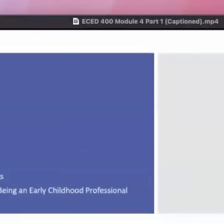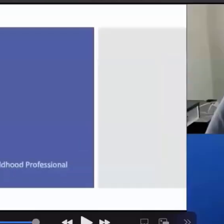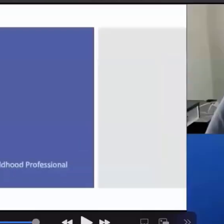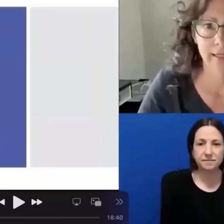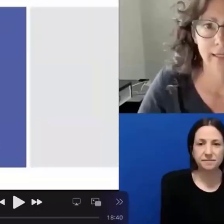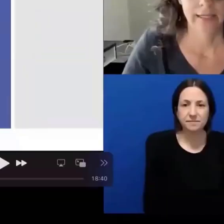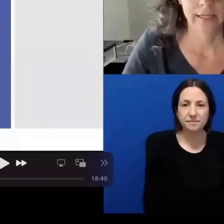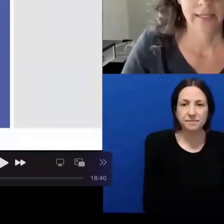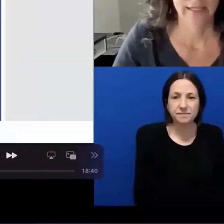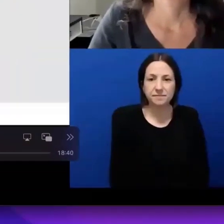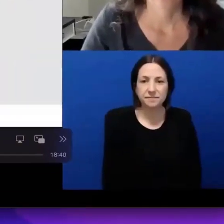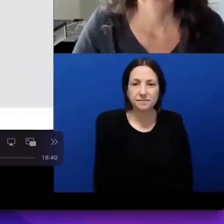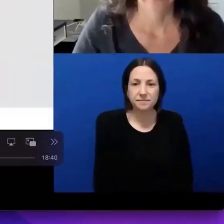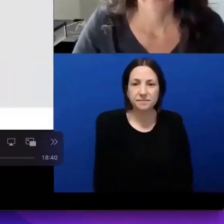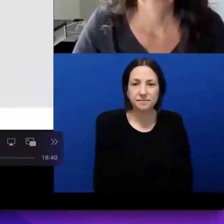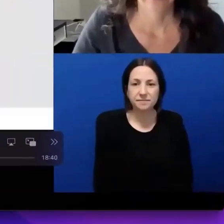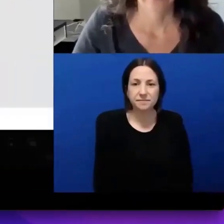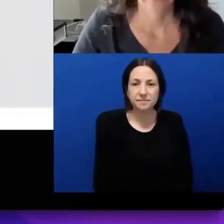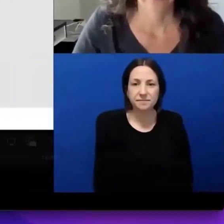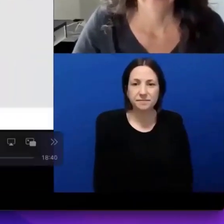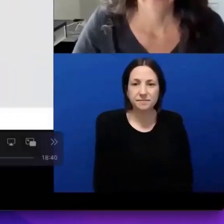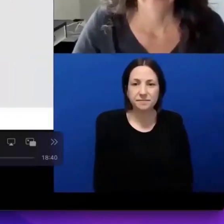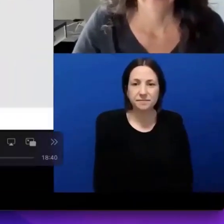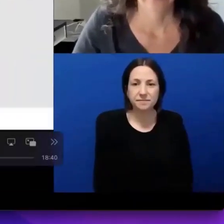Okay, so this is what the final product looks like.